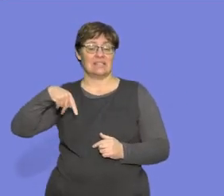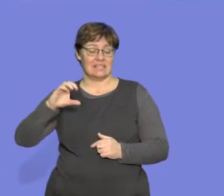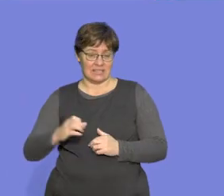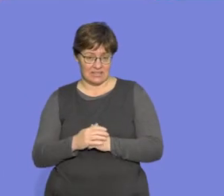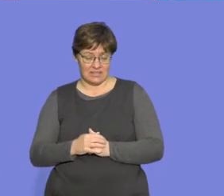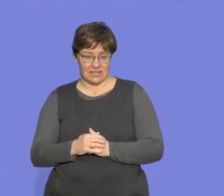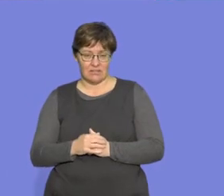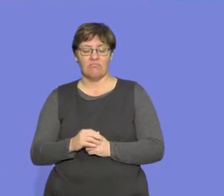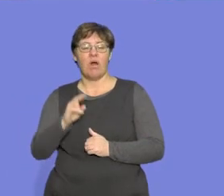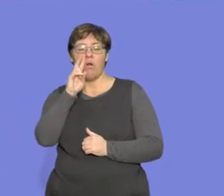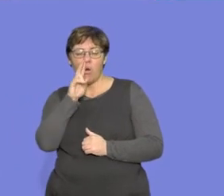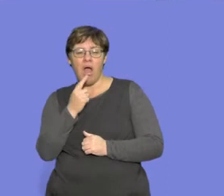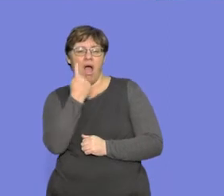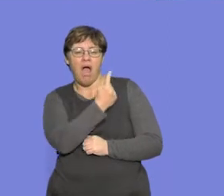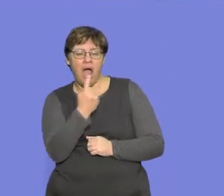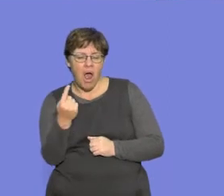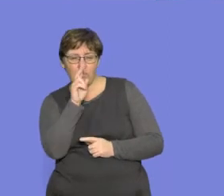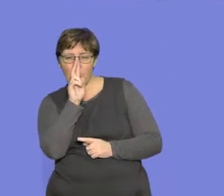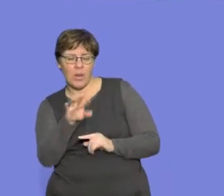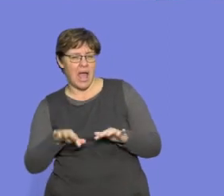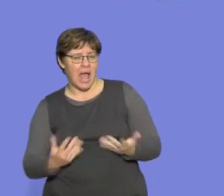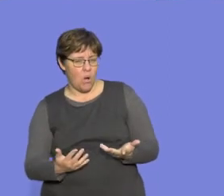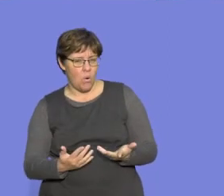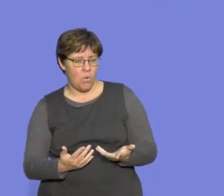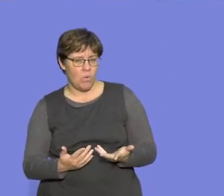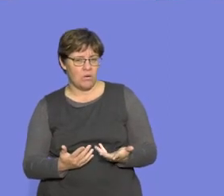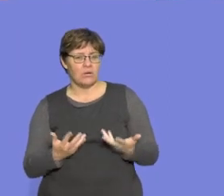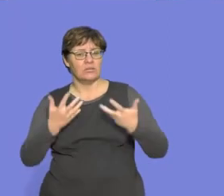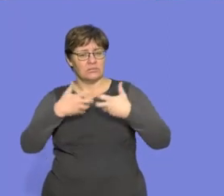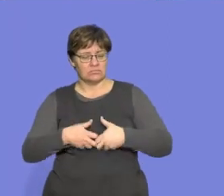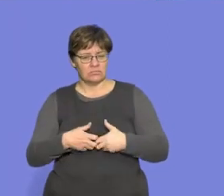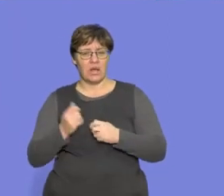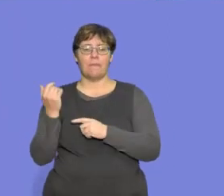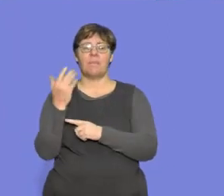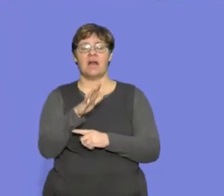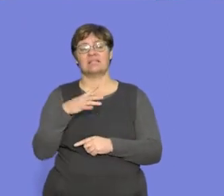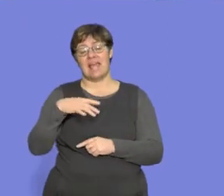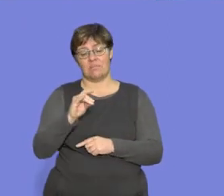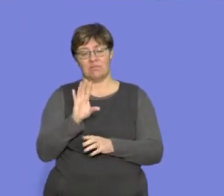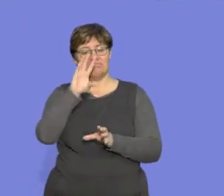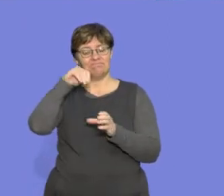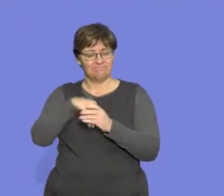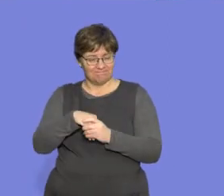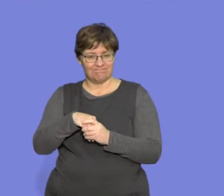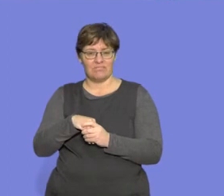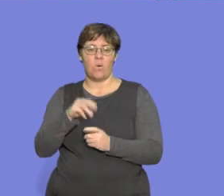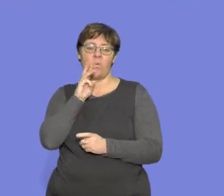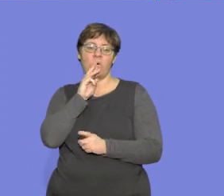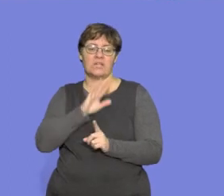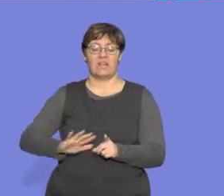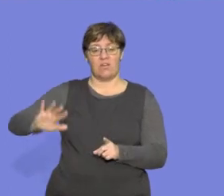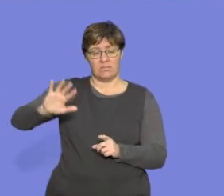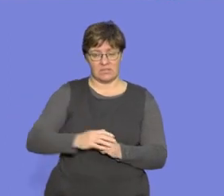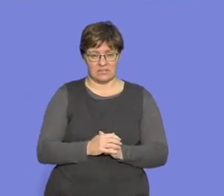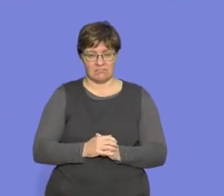to understand what this looks like and how it constitutes the types of plants and animals found in these aquatic environments. You've been a